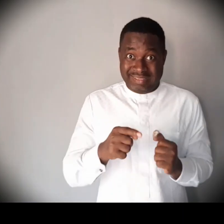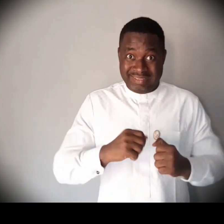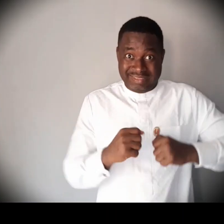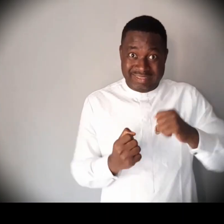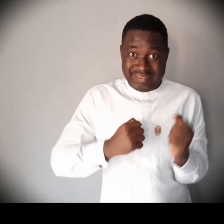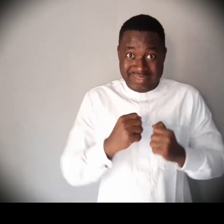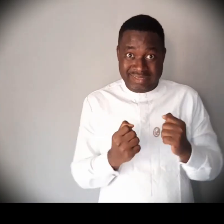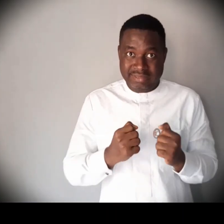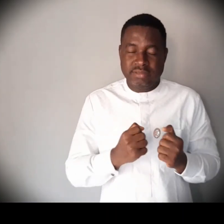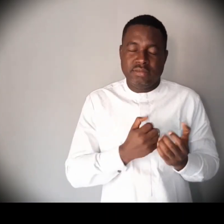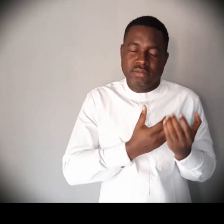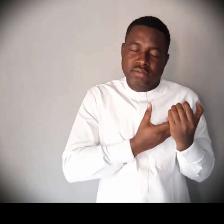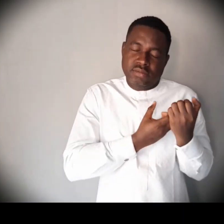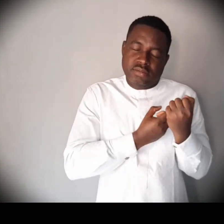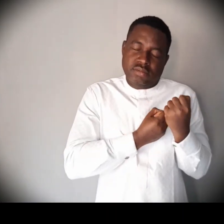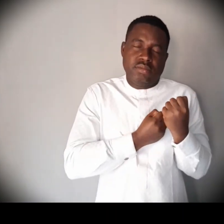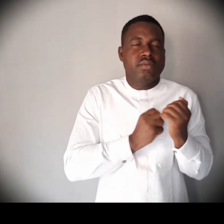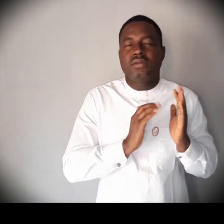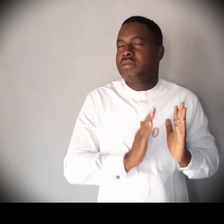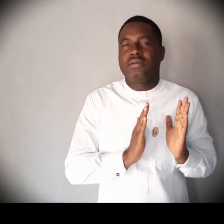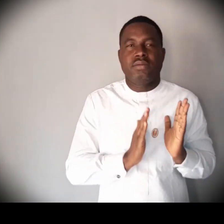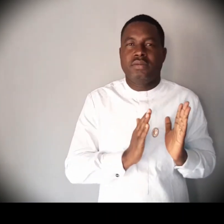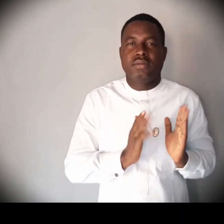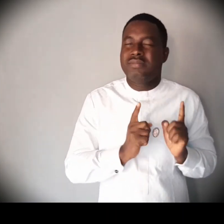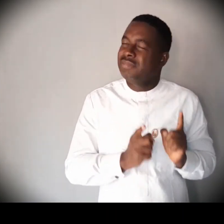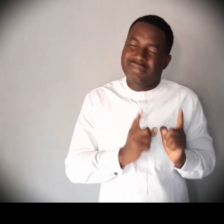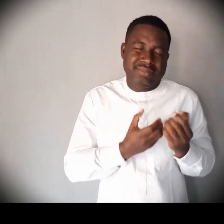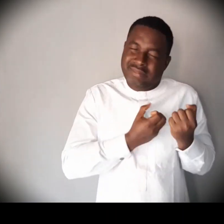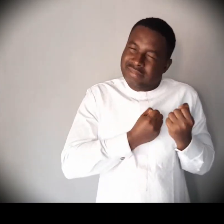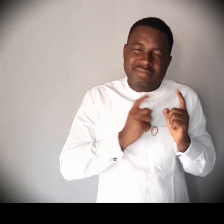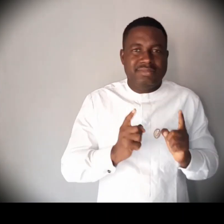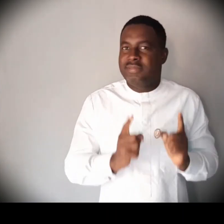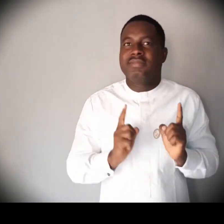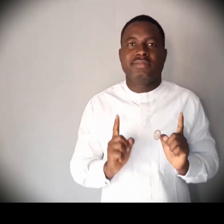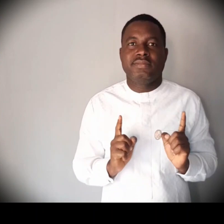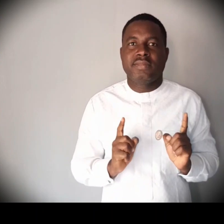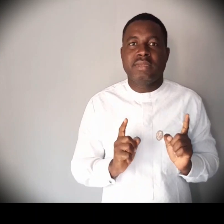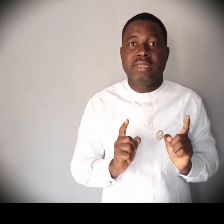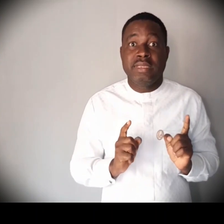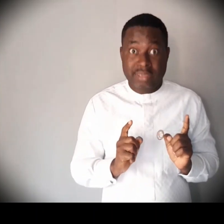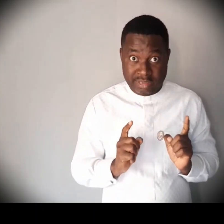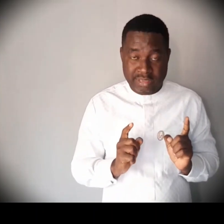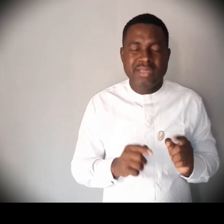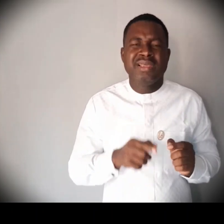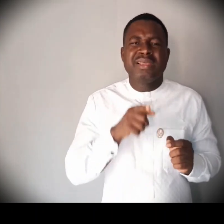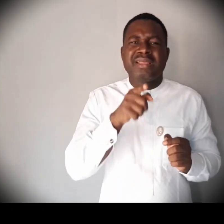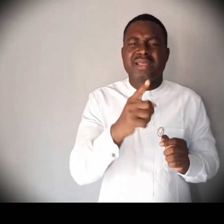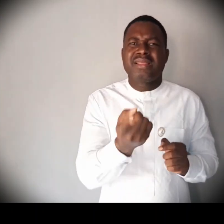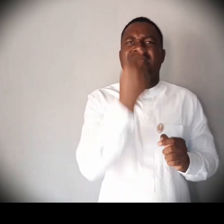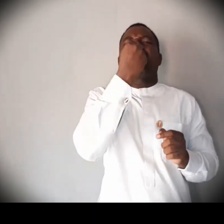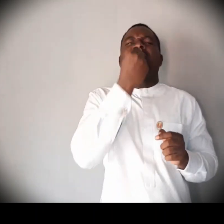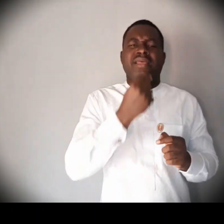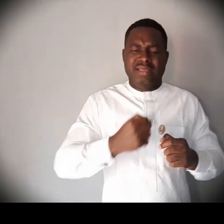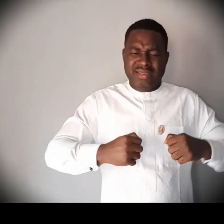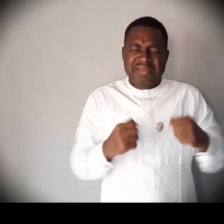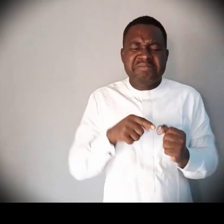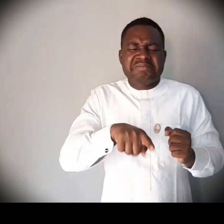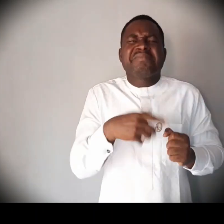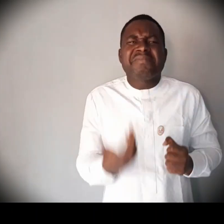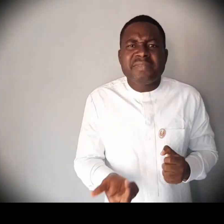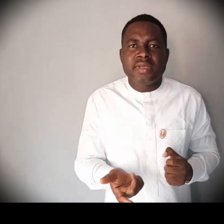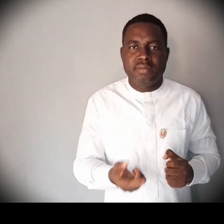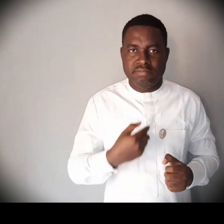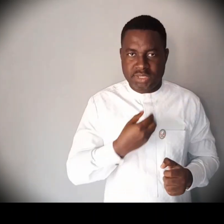or herself in their indigenous language or mother tongue. And any attempt by